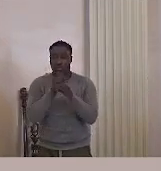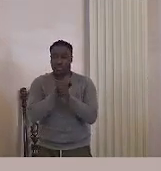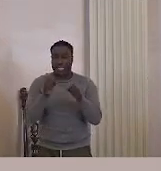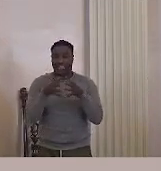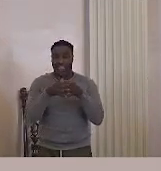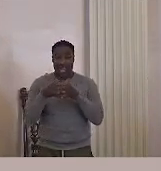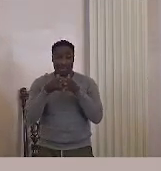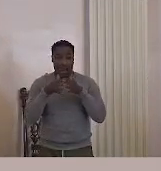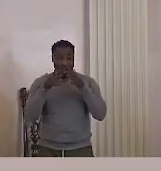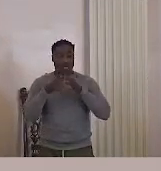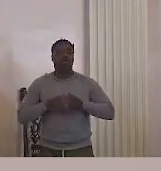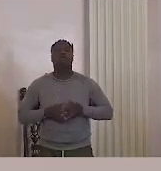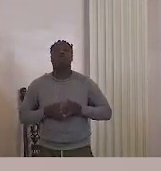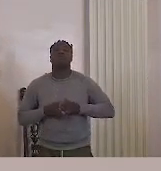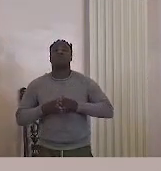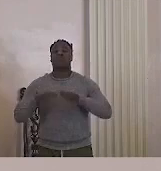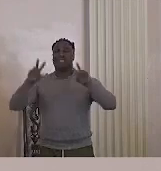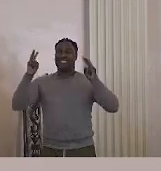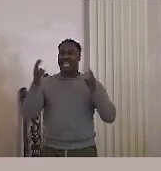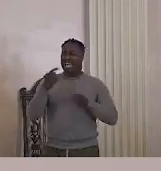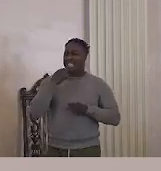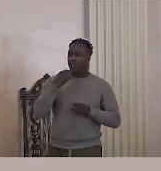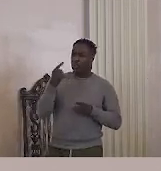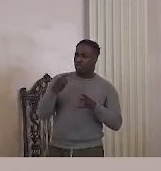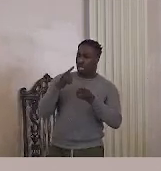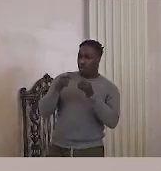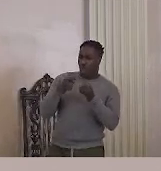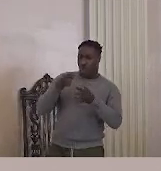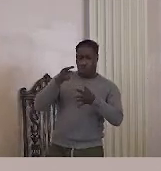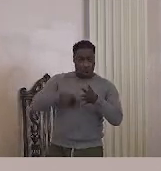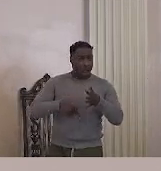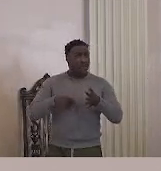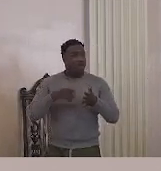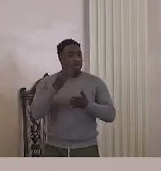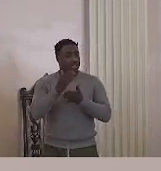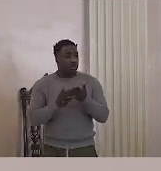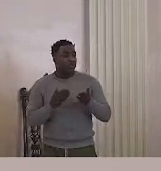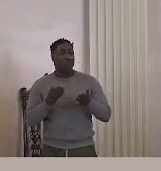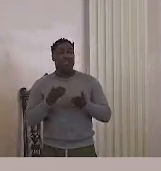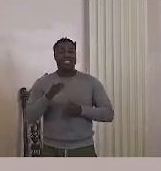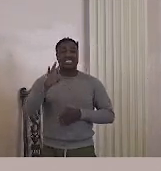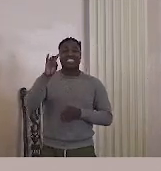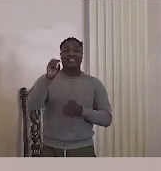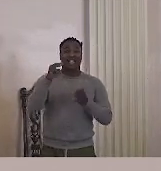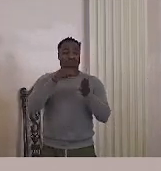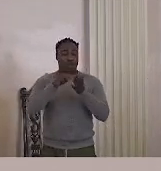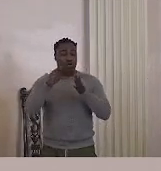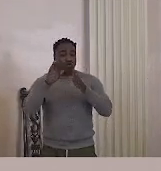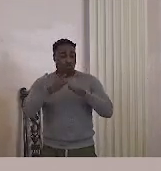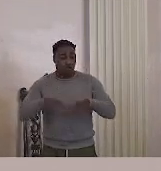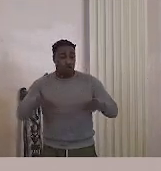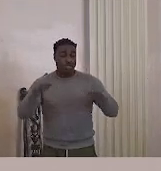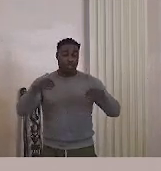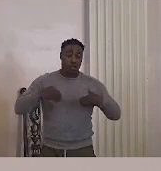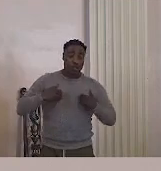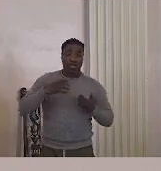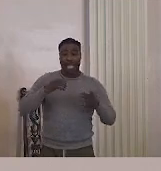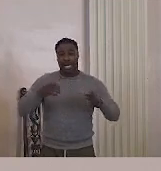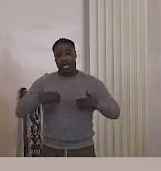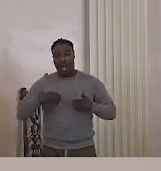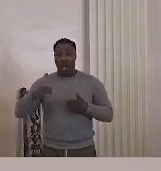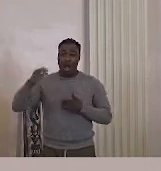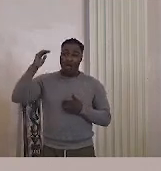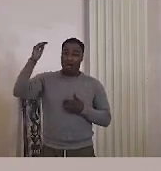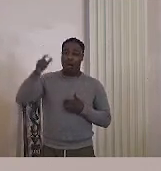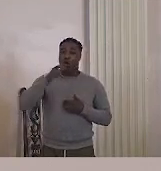the title tells you something about what some of the 70 million children, youth, and young adults who